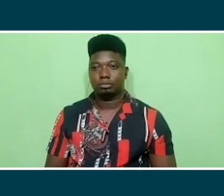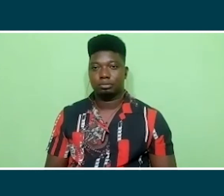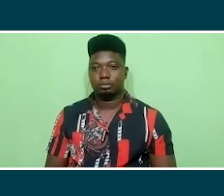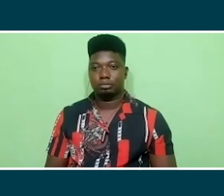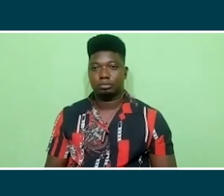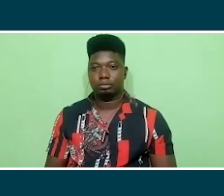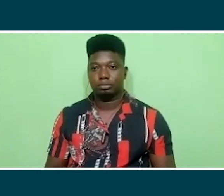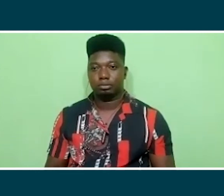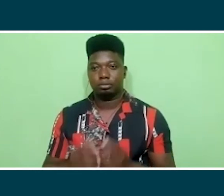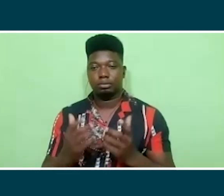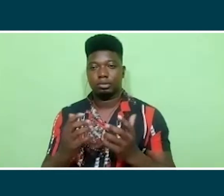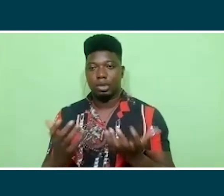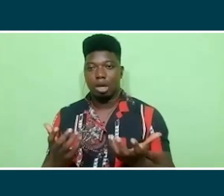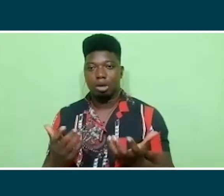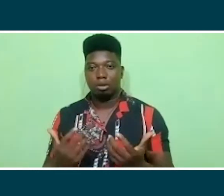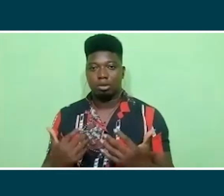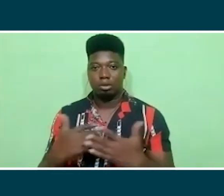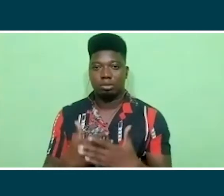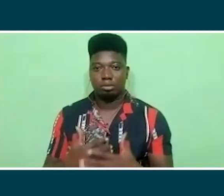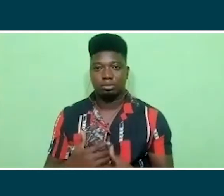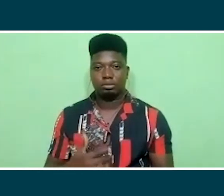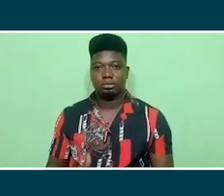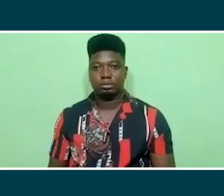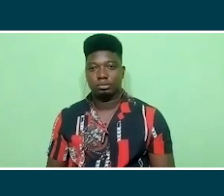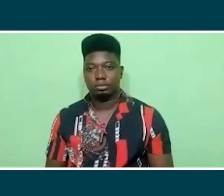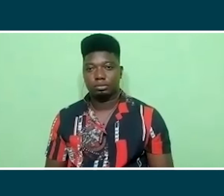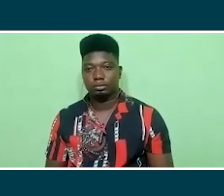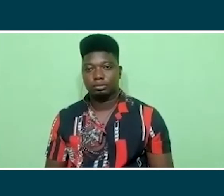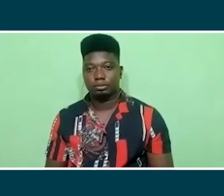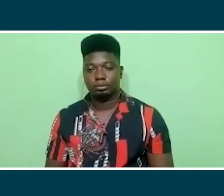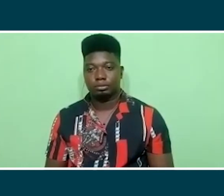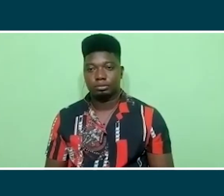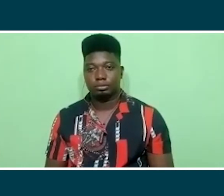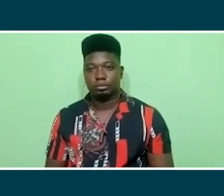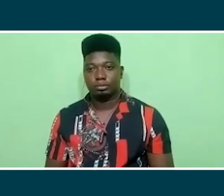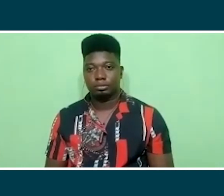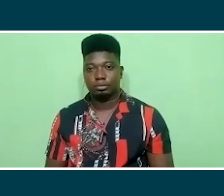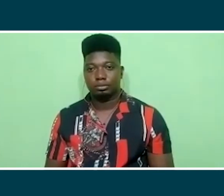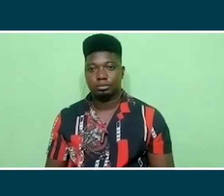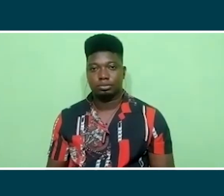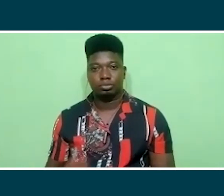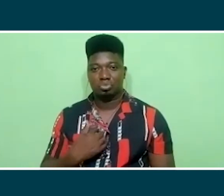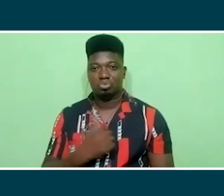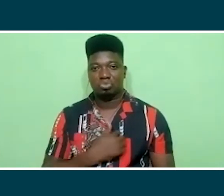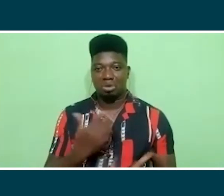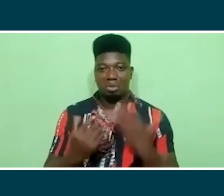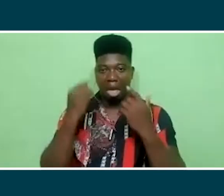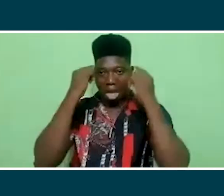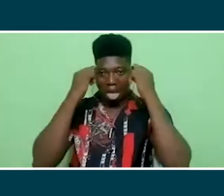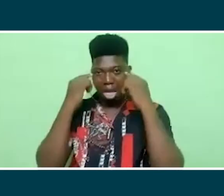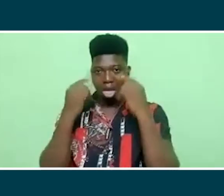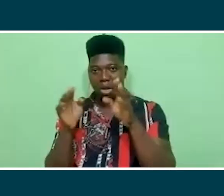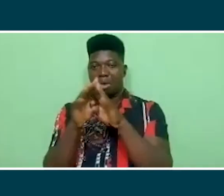hands, sat on the couch, what we might consider too close to one